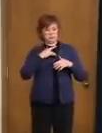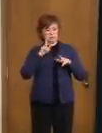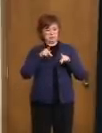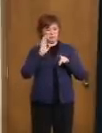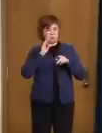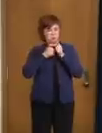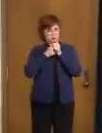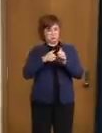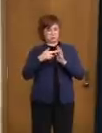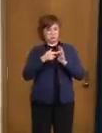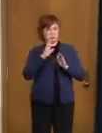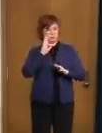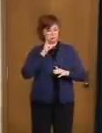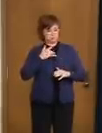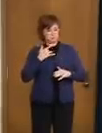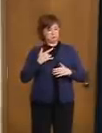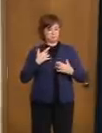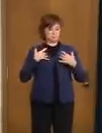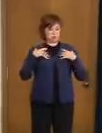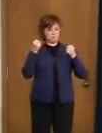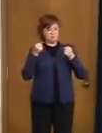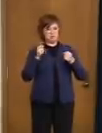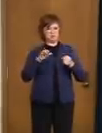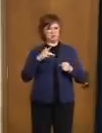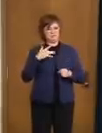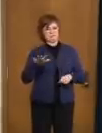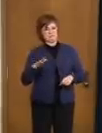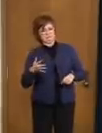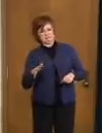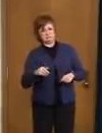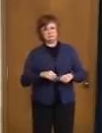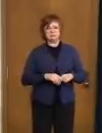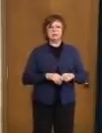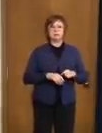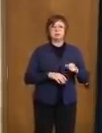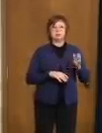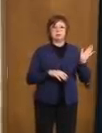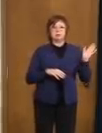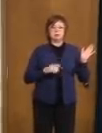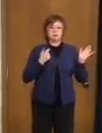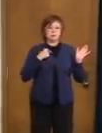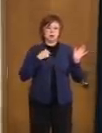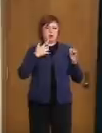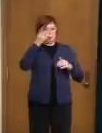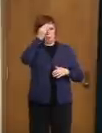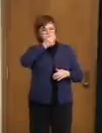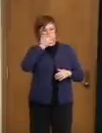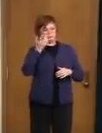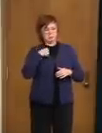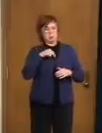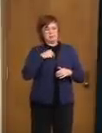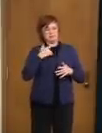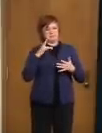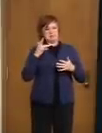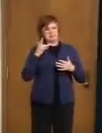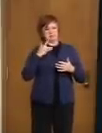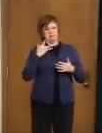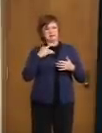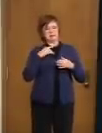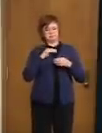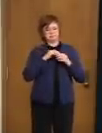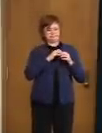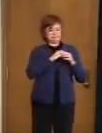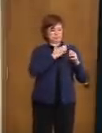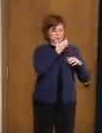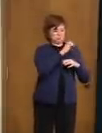work? Well, I think in fairness, I'll just quickly say we did expect that there would be a bump in numbers